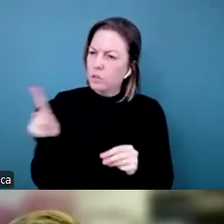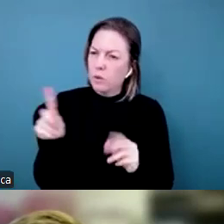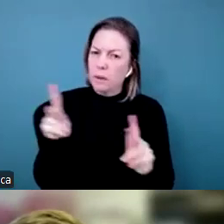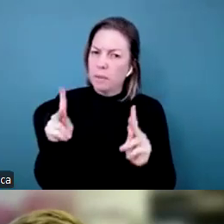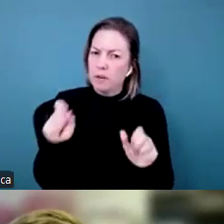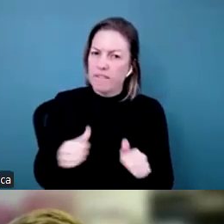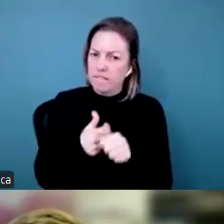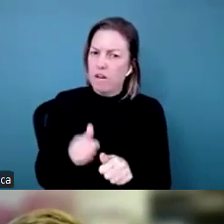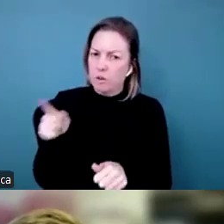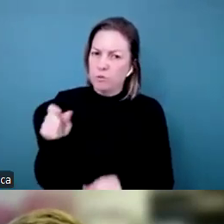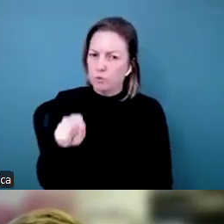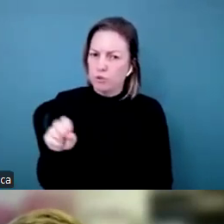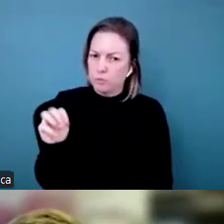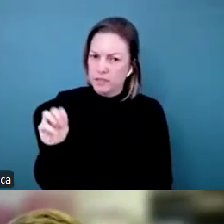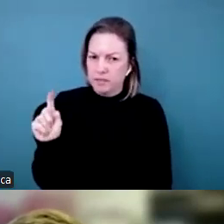social media?